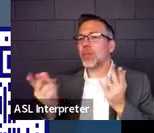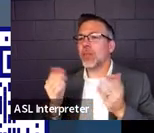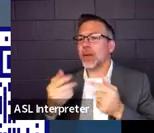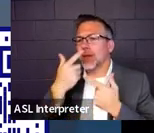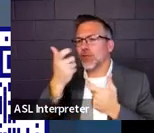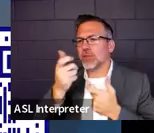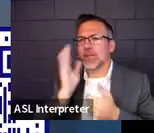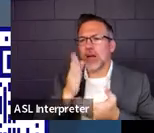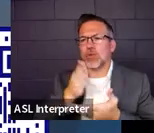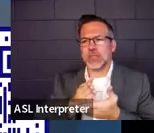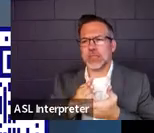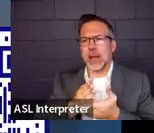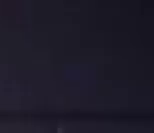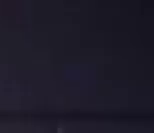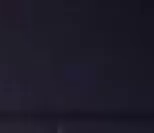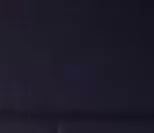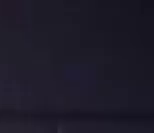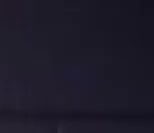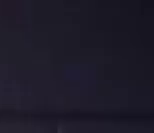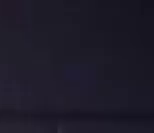going to stop sharing so I could see people.